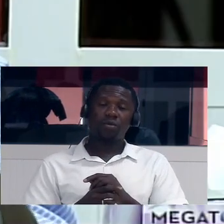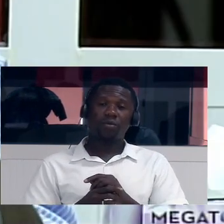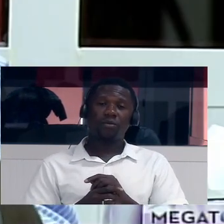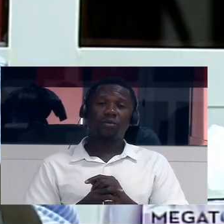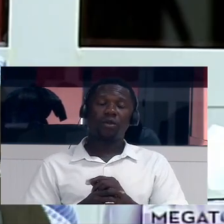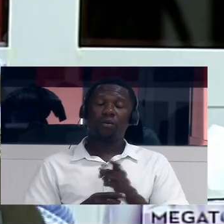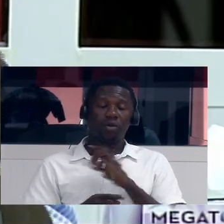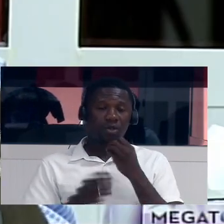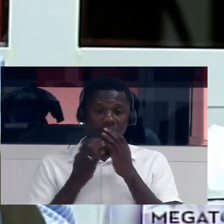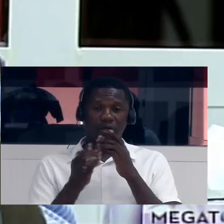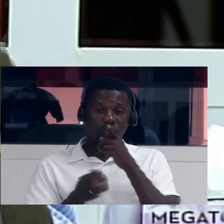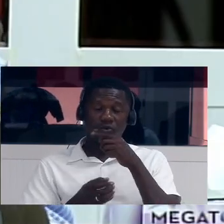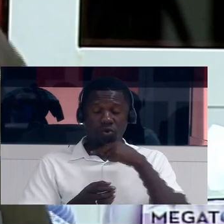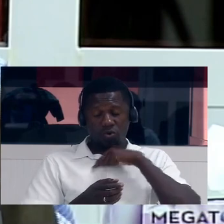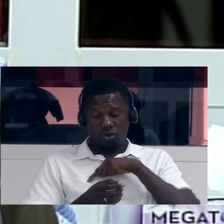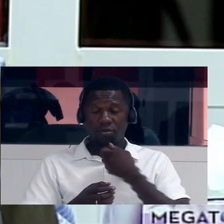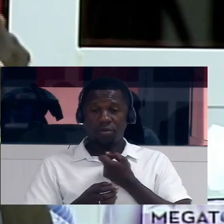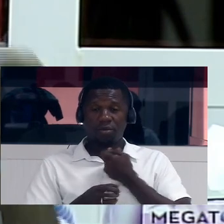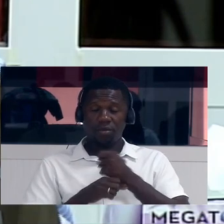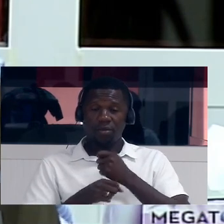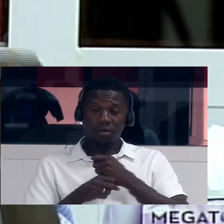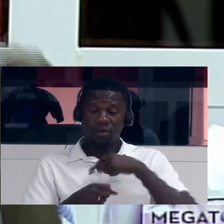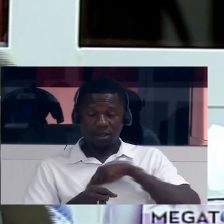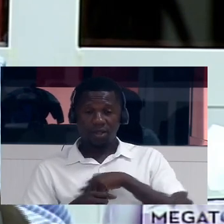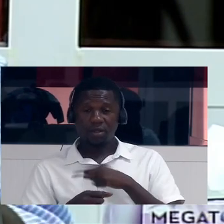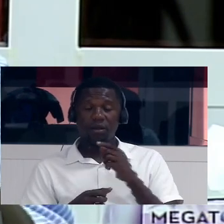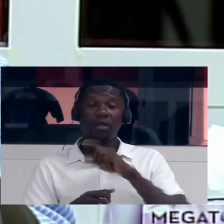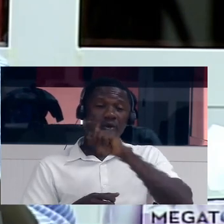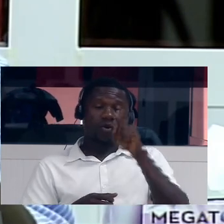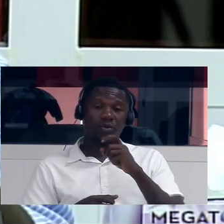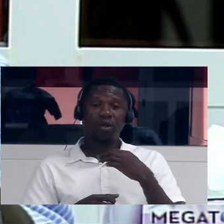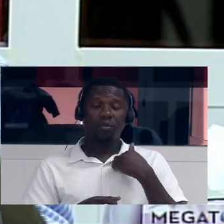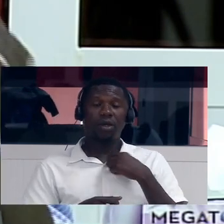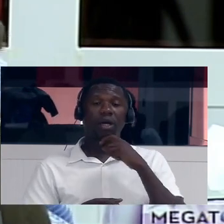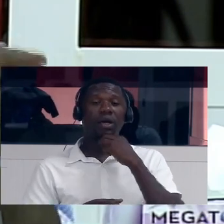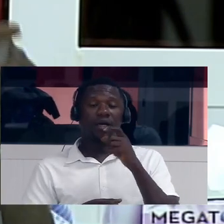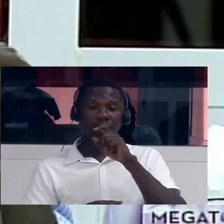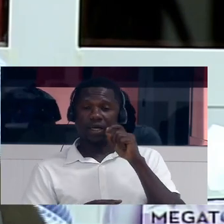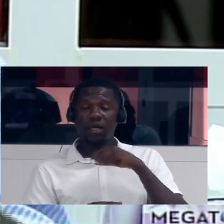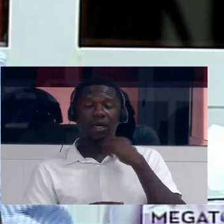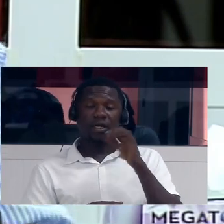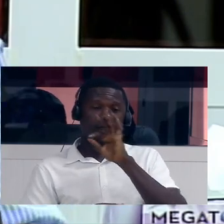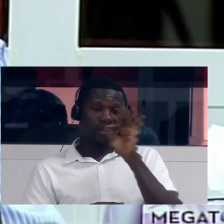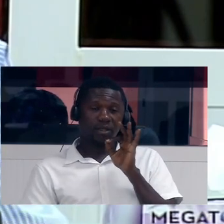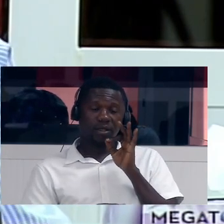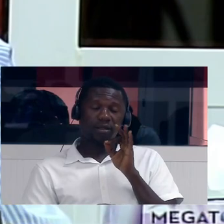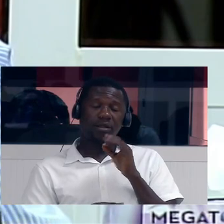me. I'm not saying you hurt me. I say the questions that I'm answering, they hurt me, because I know what I went